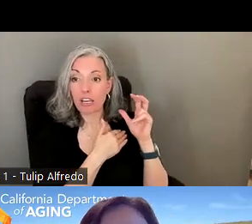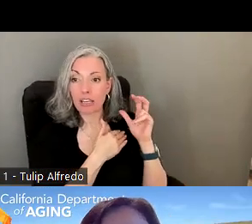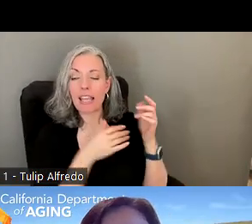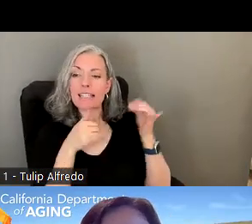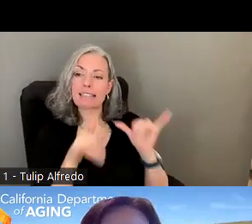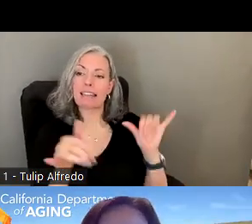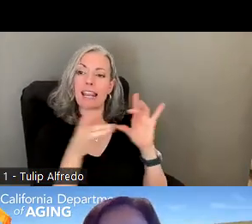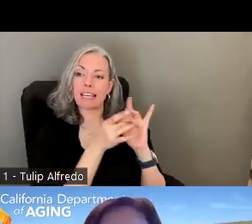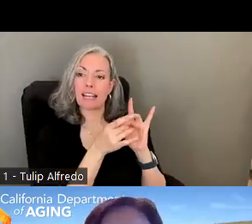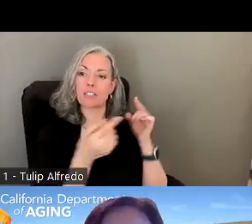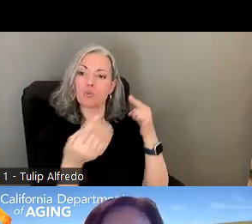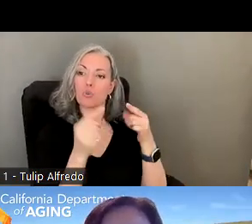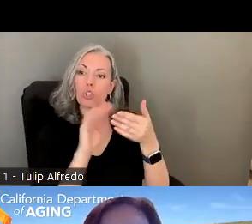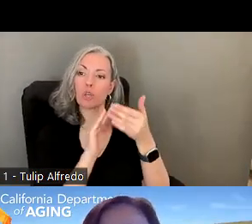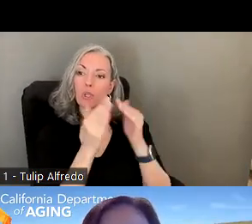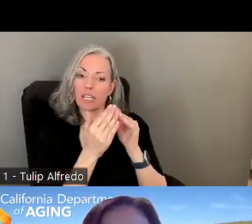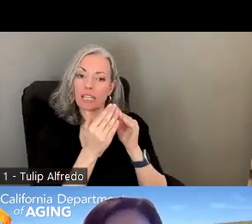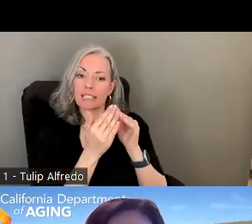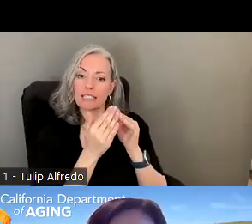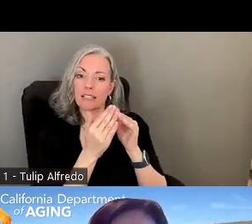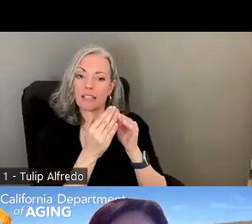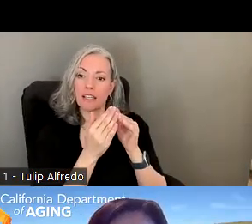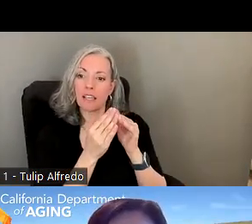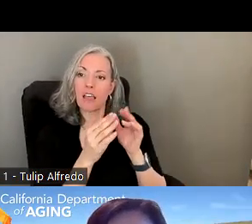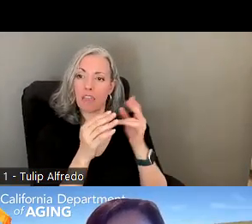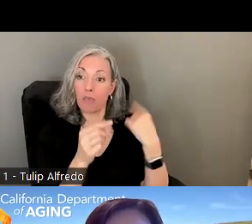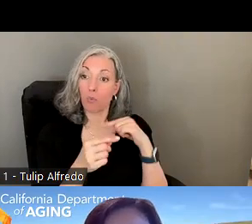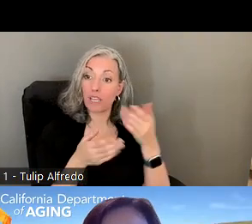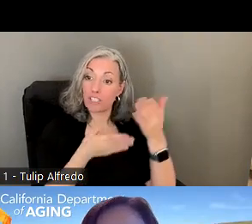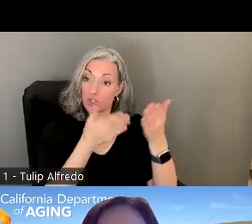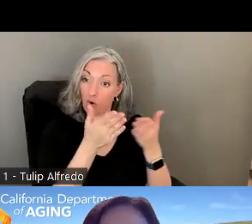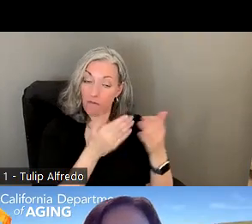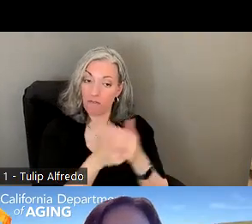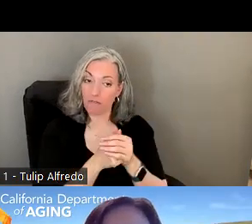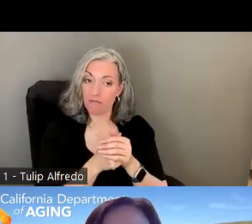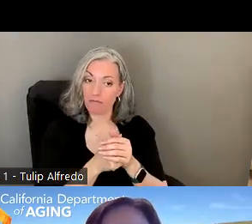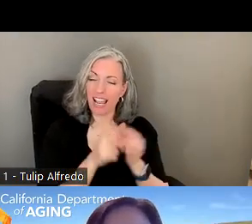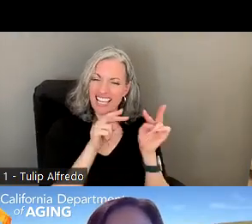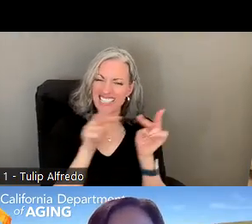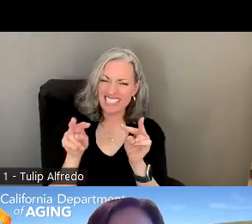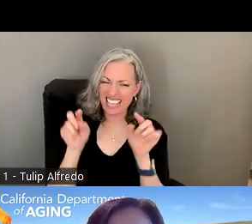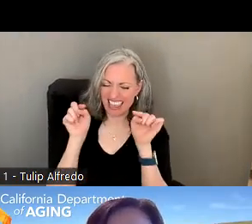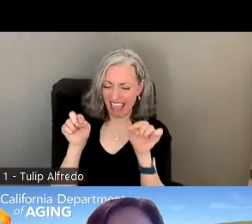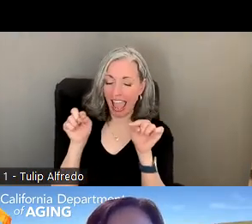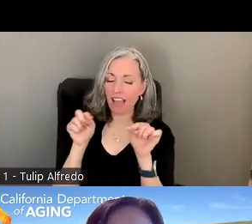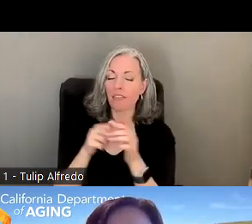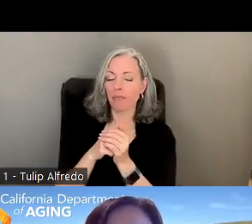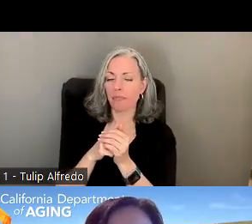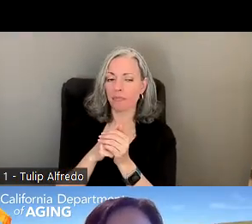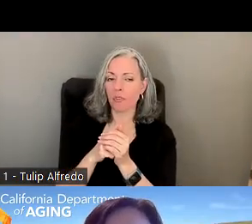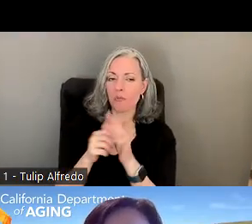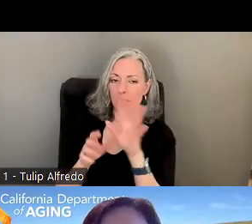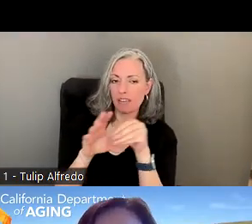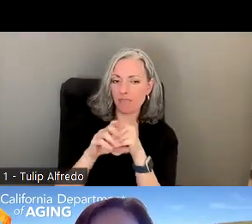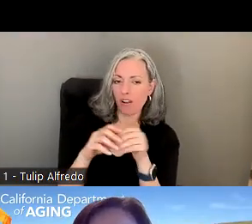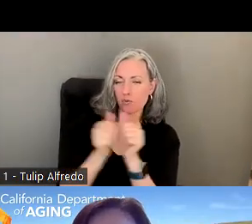to the communities that are the end users and the communities that we serve. And I really see this as being part of a